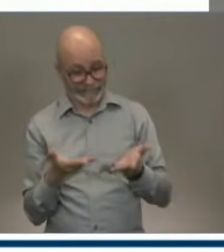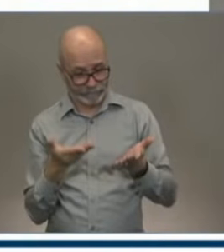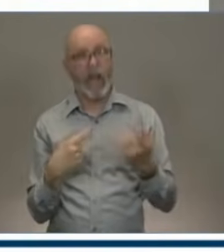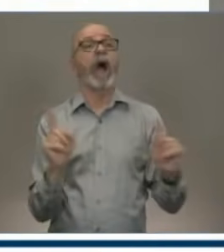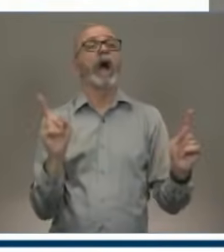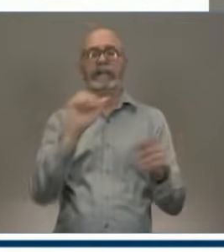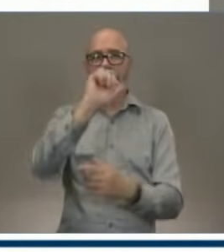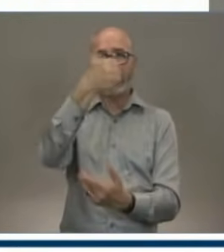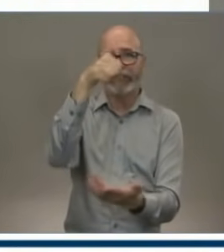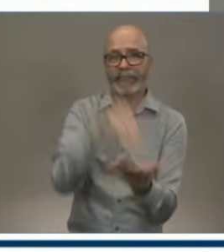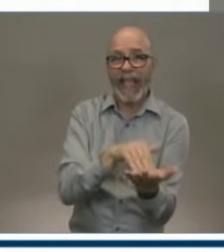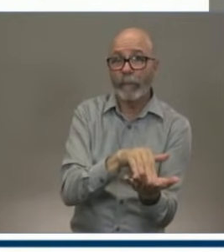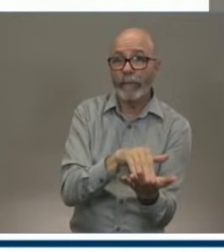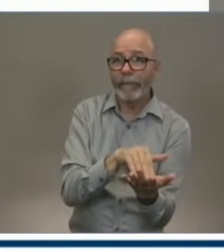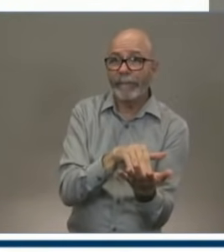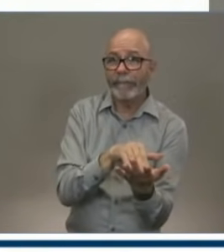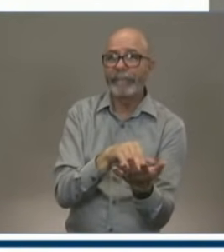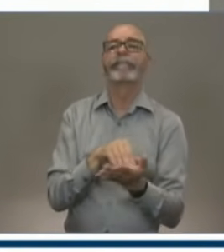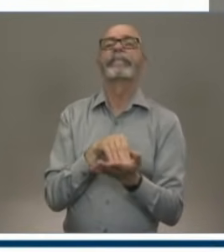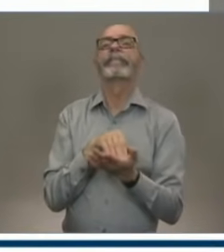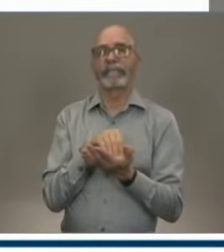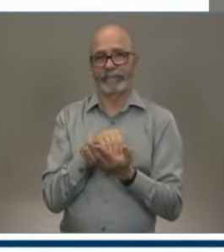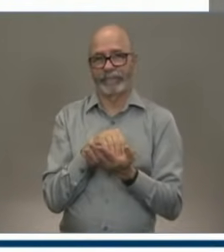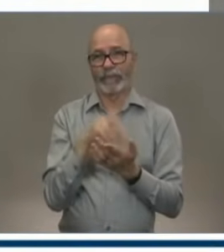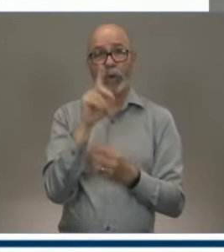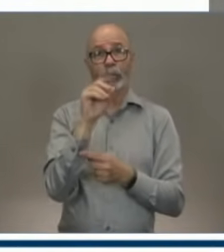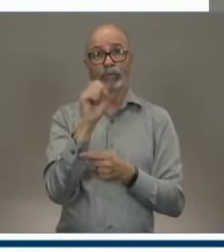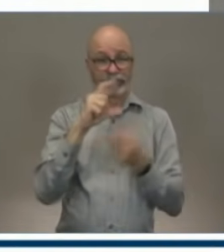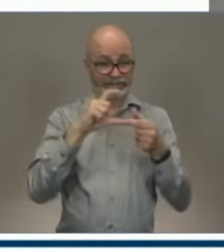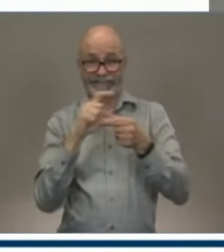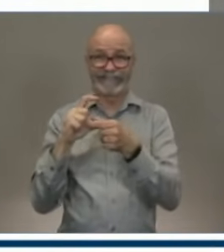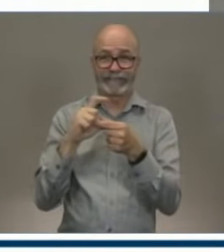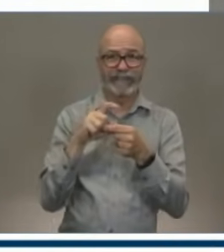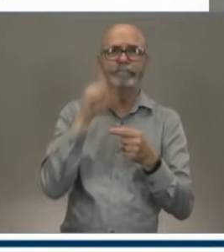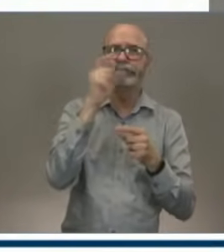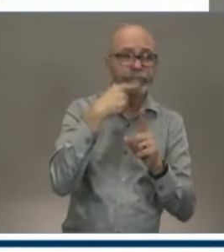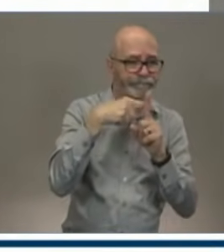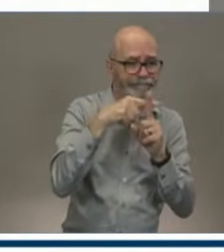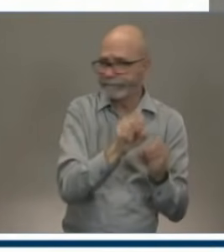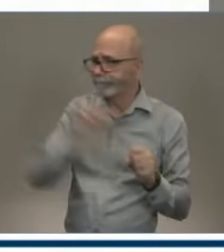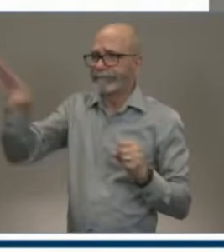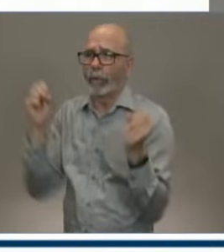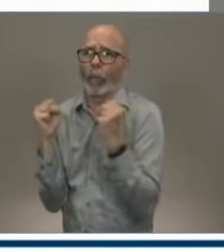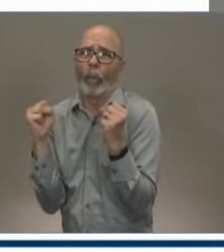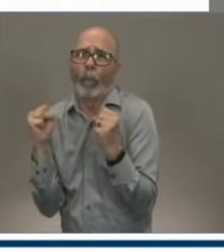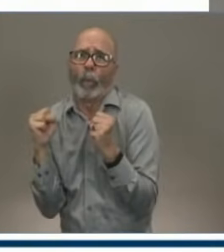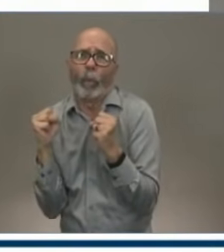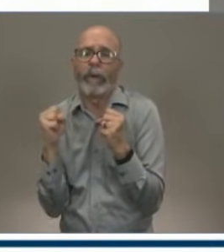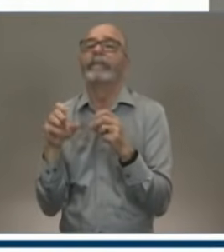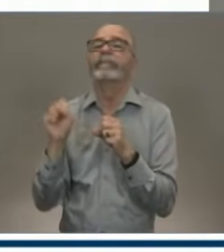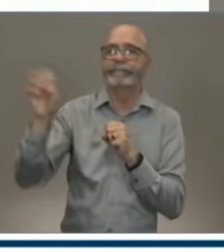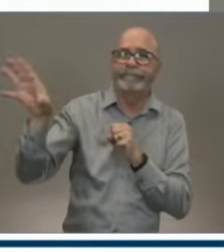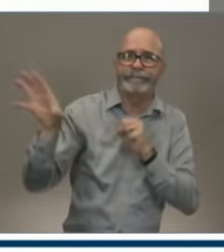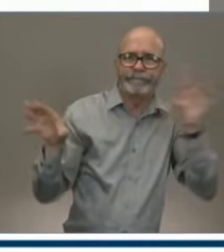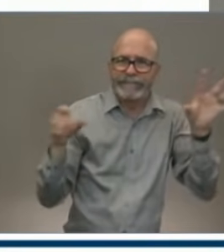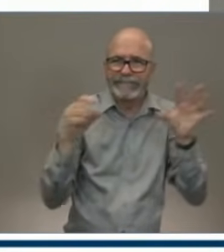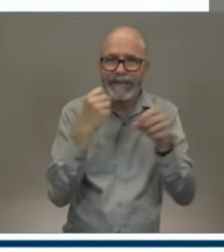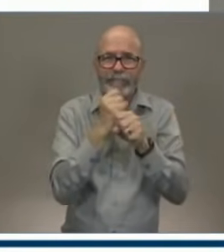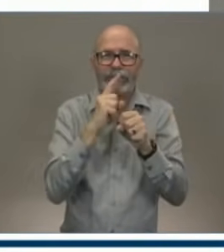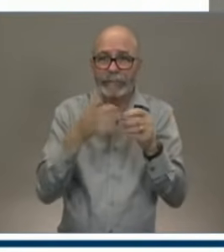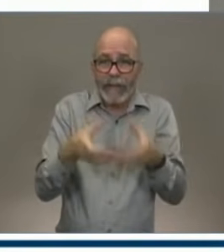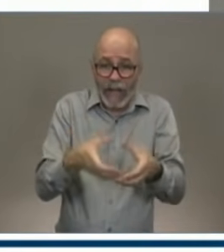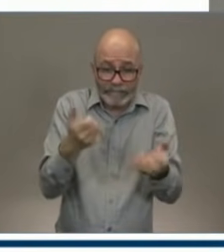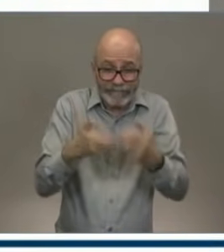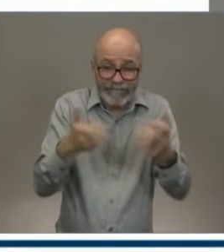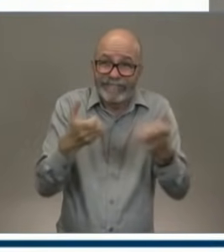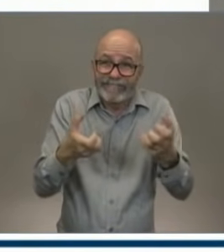of the fragility of this vaccine and the temperature requirements, it has to be broken. The packages have to be opened. The vaccine has to